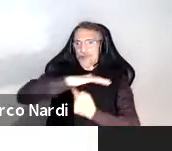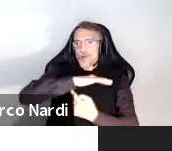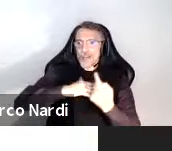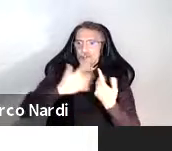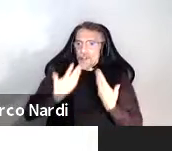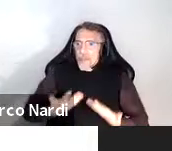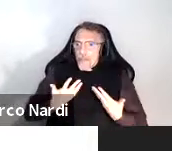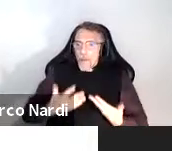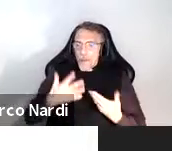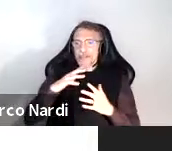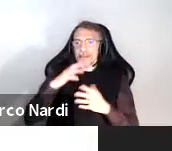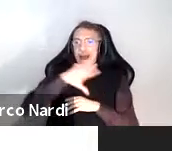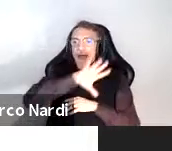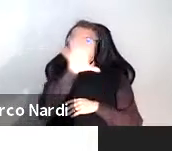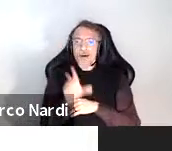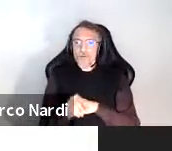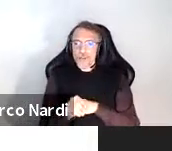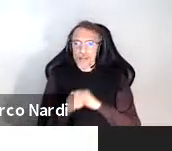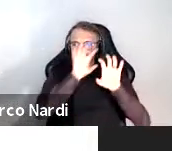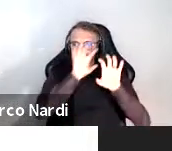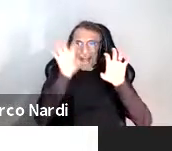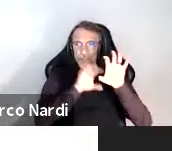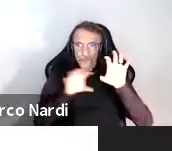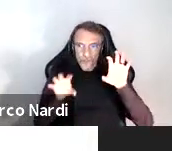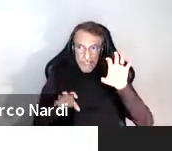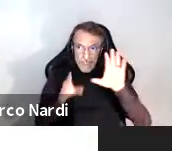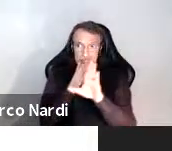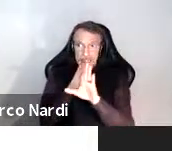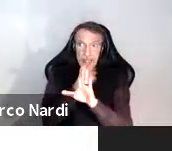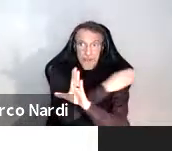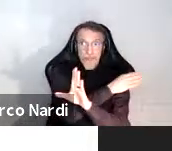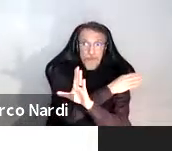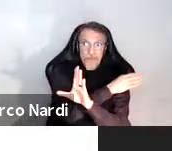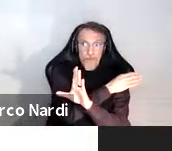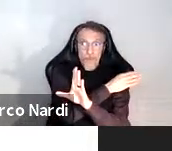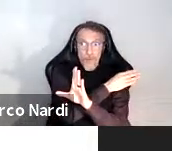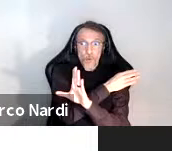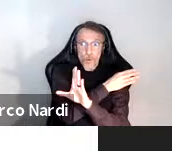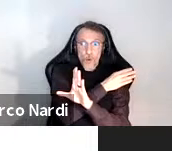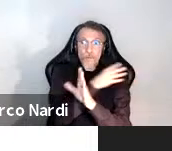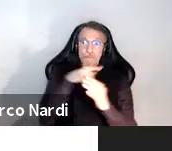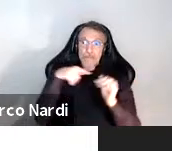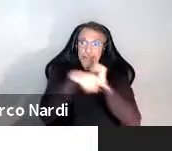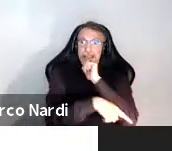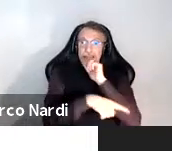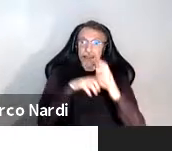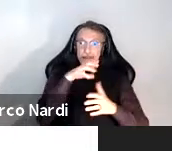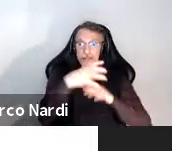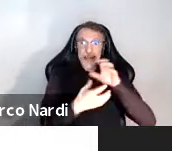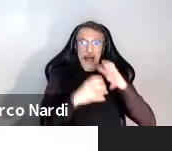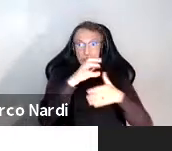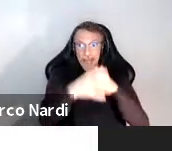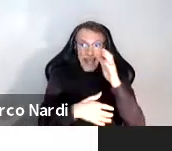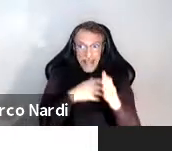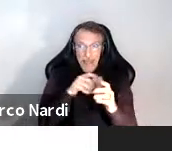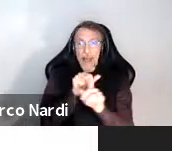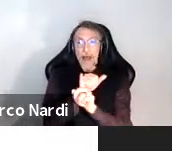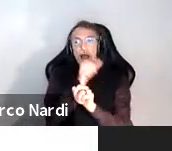countries have been in prior to the COVID in terms of debt dynamics, and then